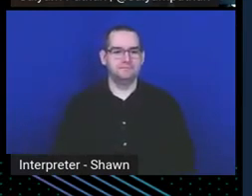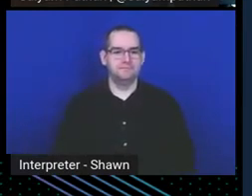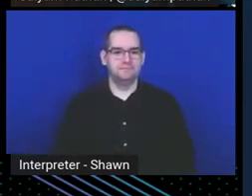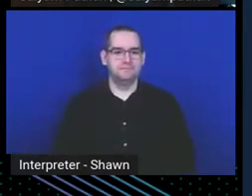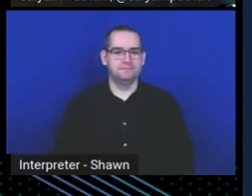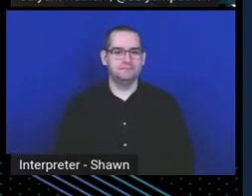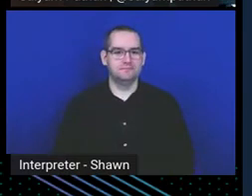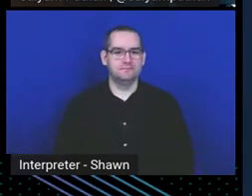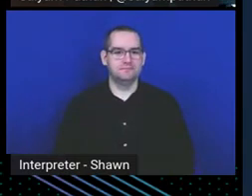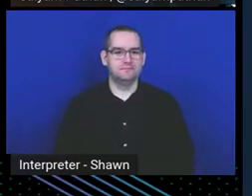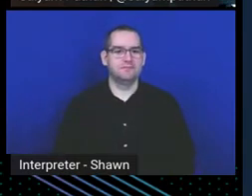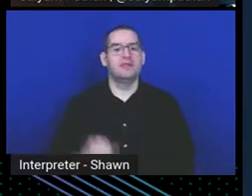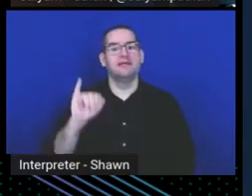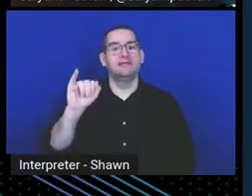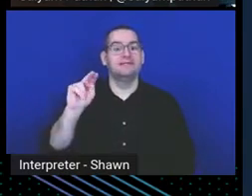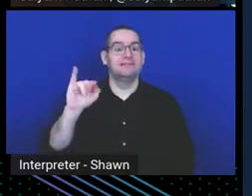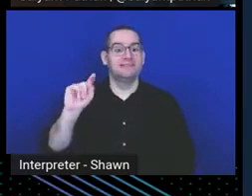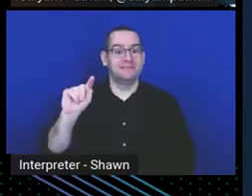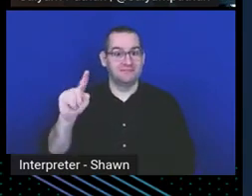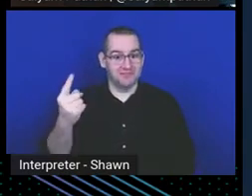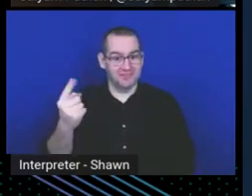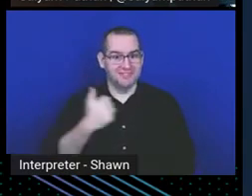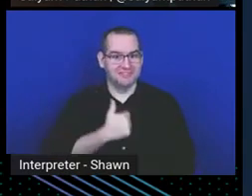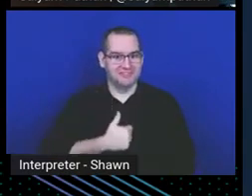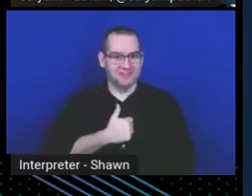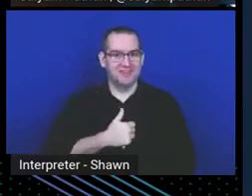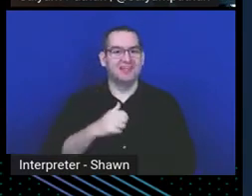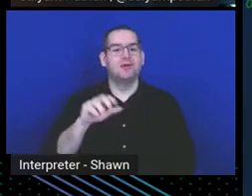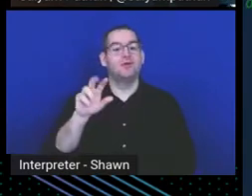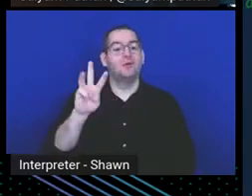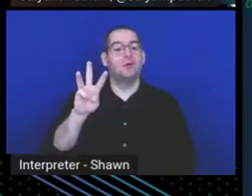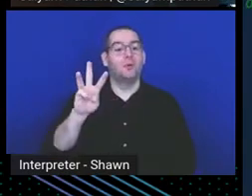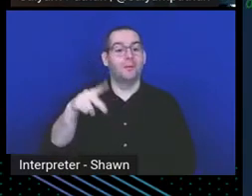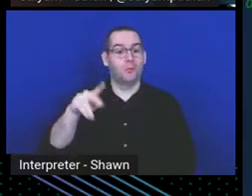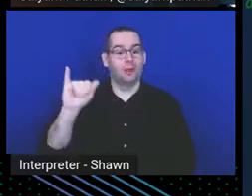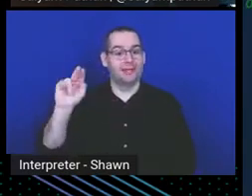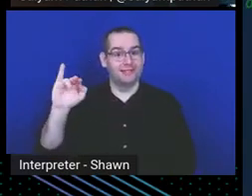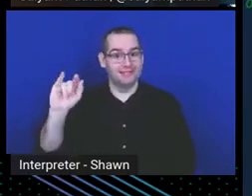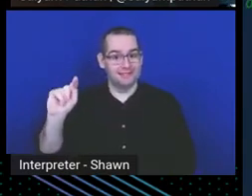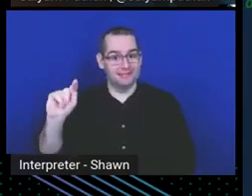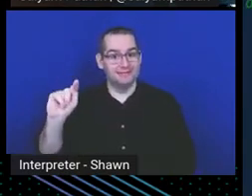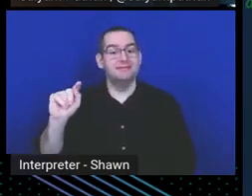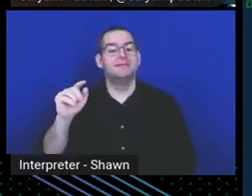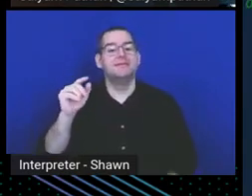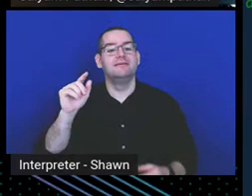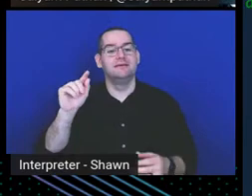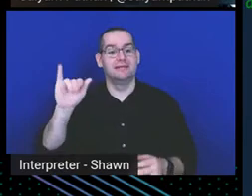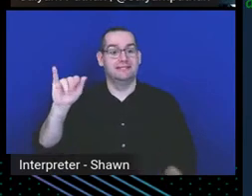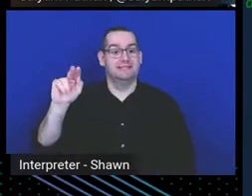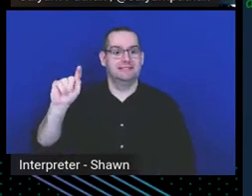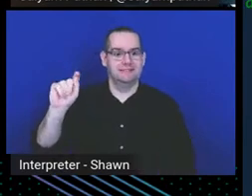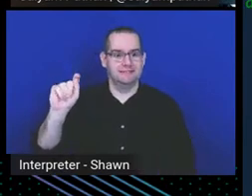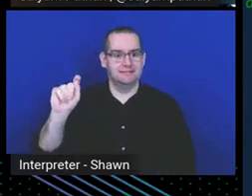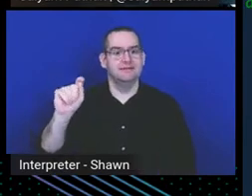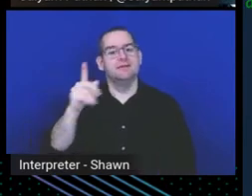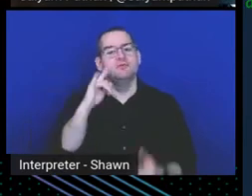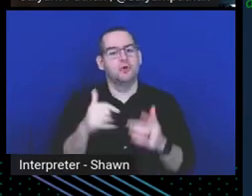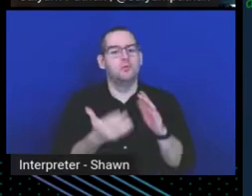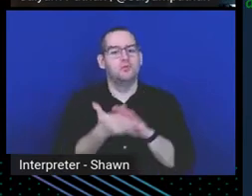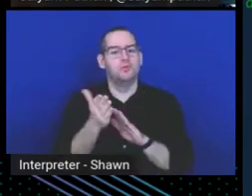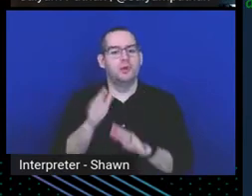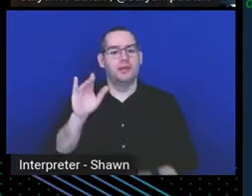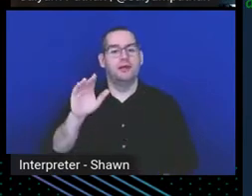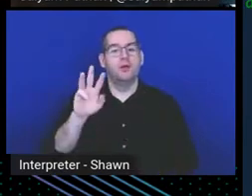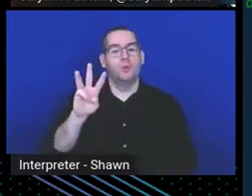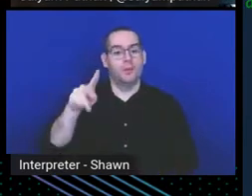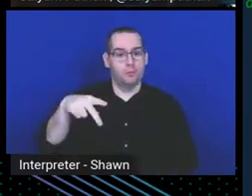Waypoint init first. Sorry. So we'll do waypoint init. And now what we have to do is we have to install Waypoint. So right now Waypoint